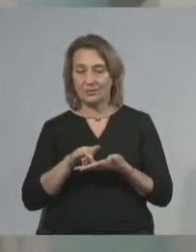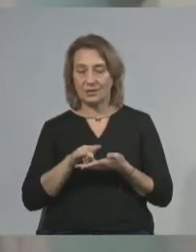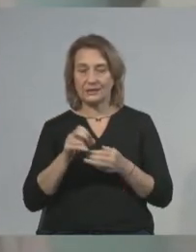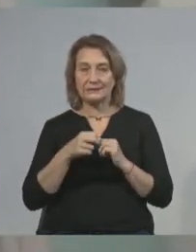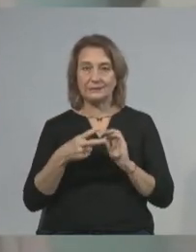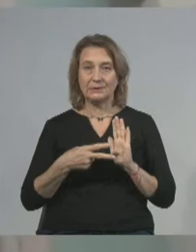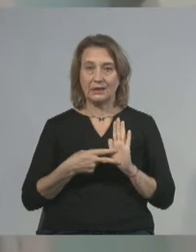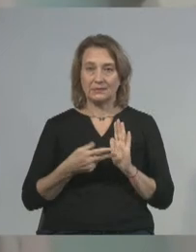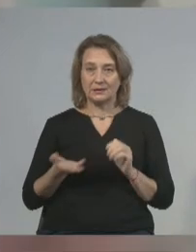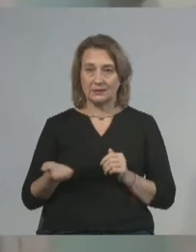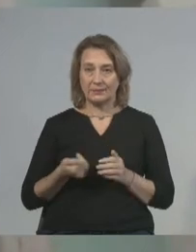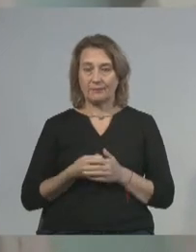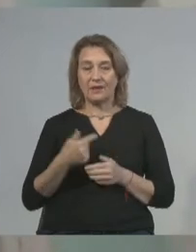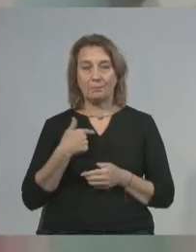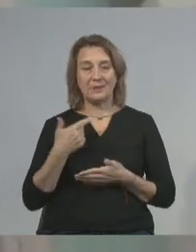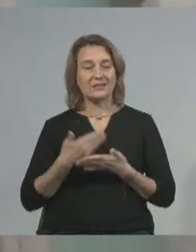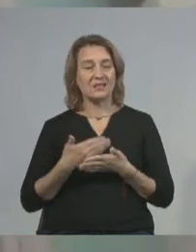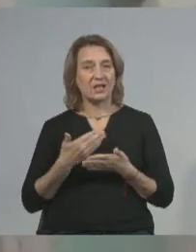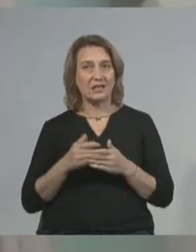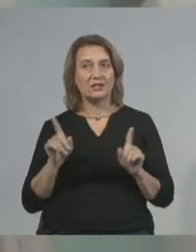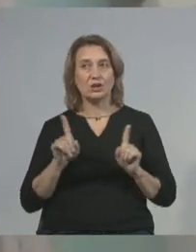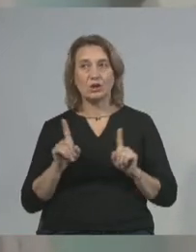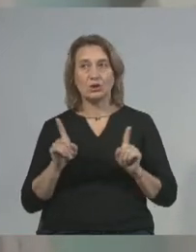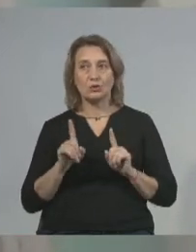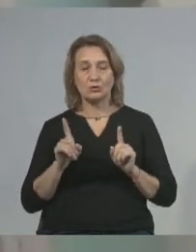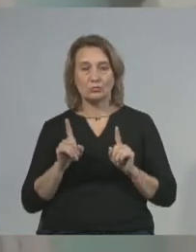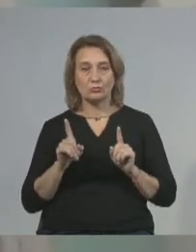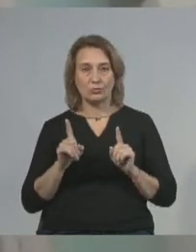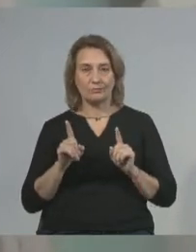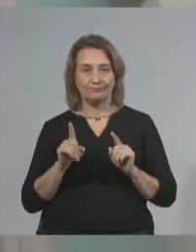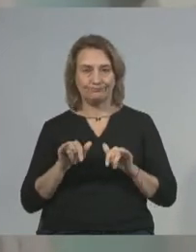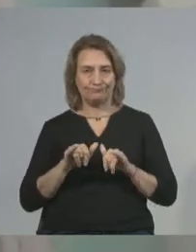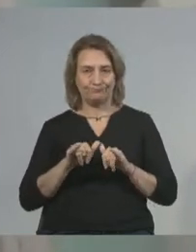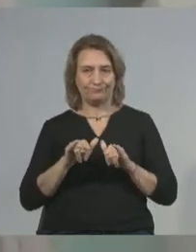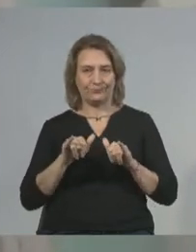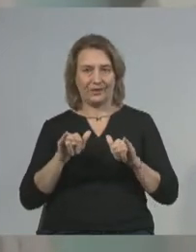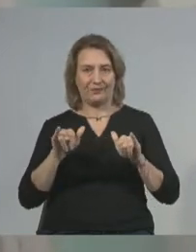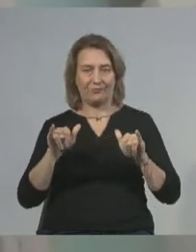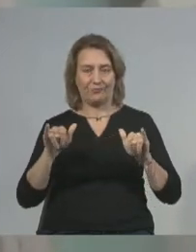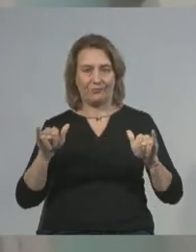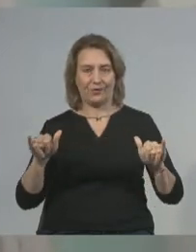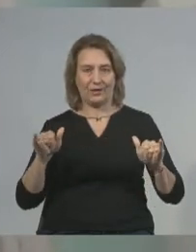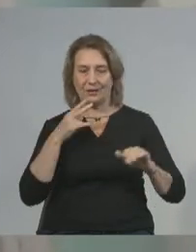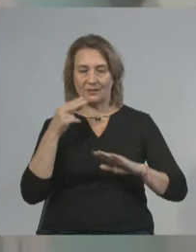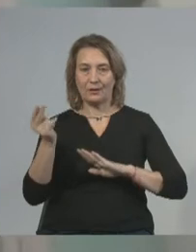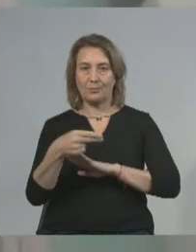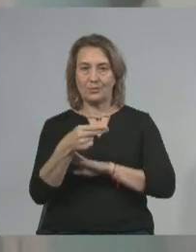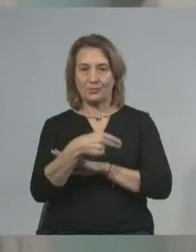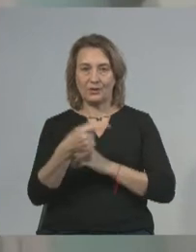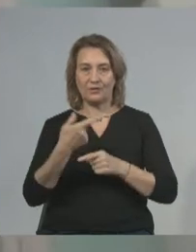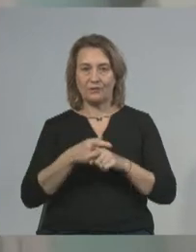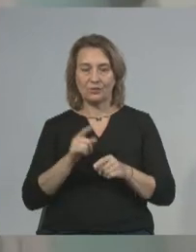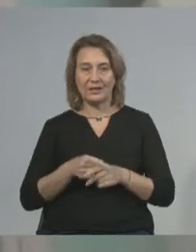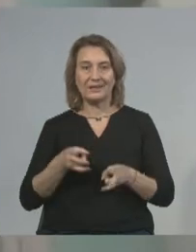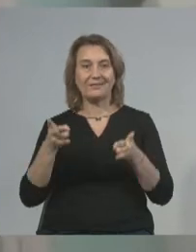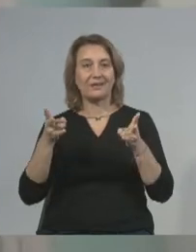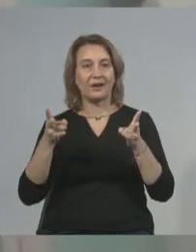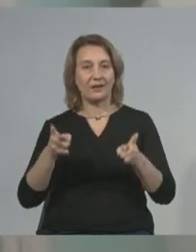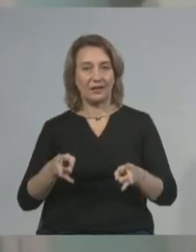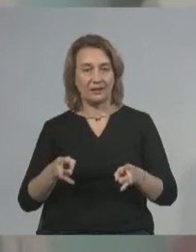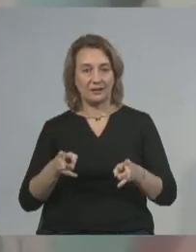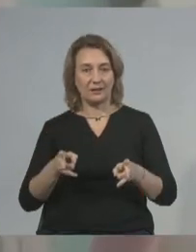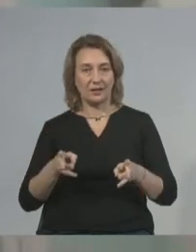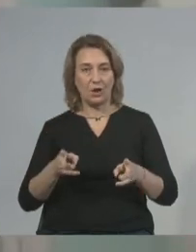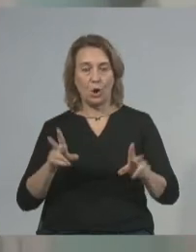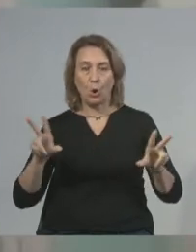depends on the country there's 10 20 of these these people who are vulnerable to these types of hoaxes and these people may also be and i